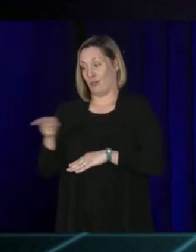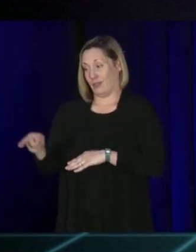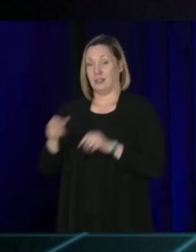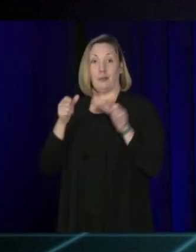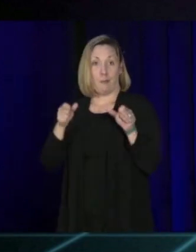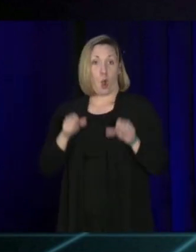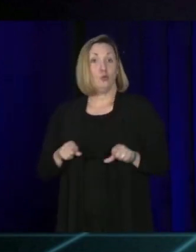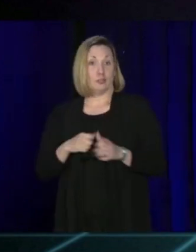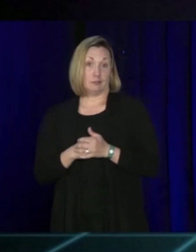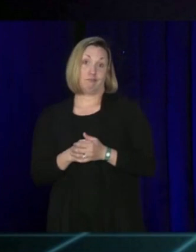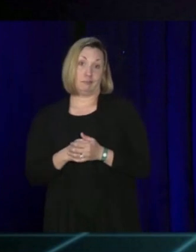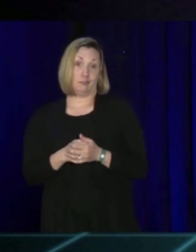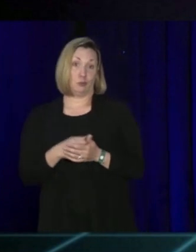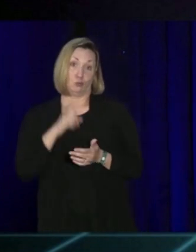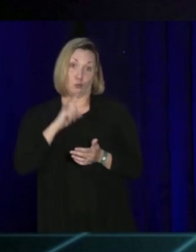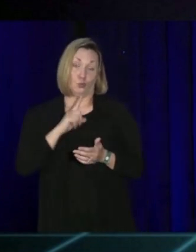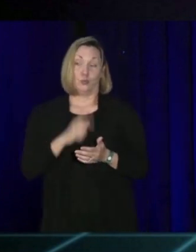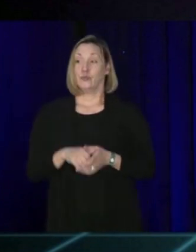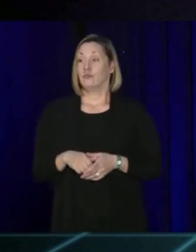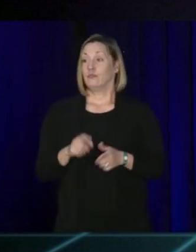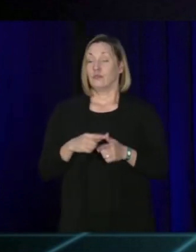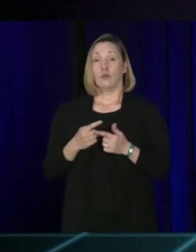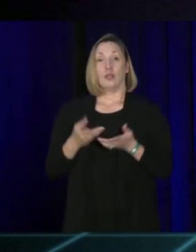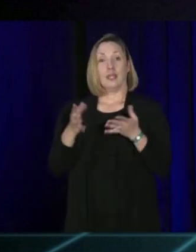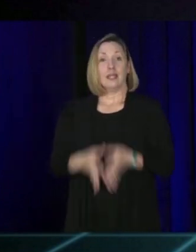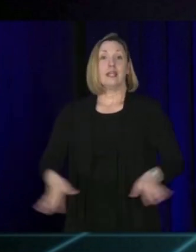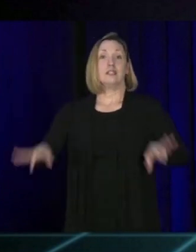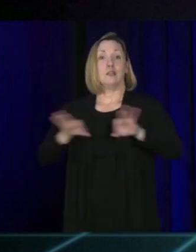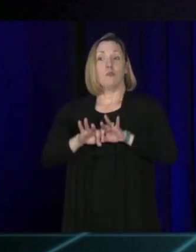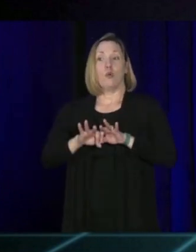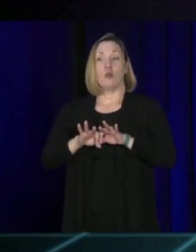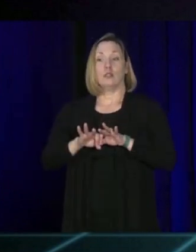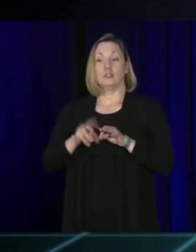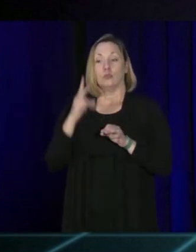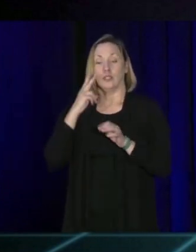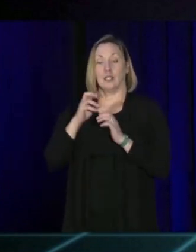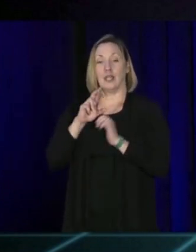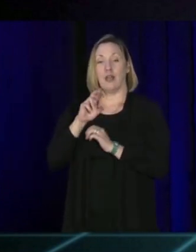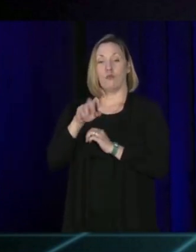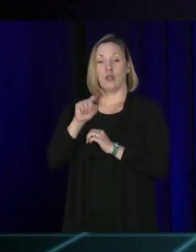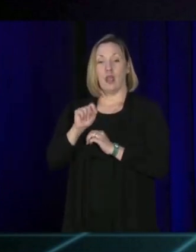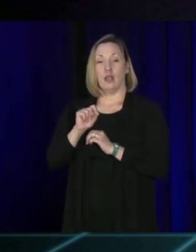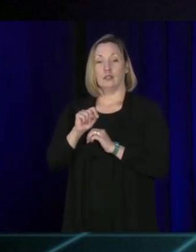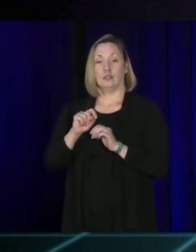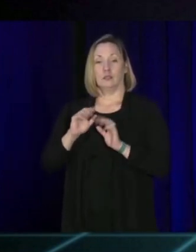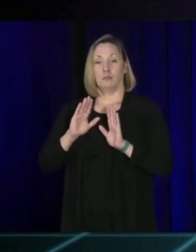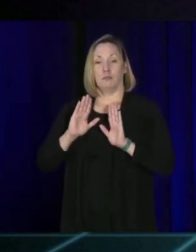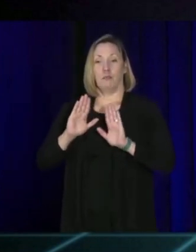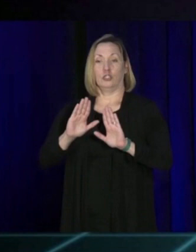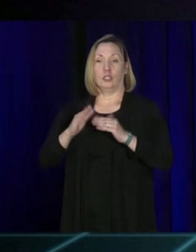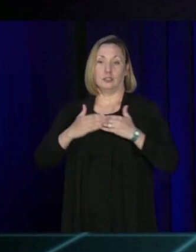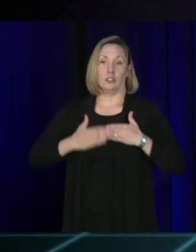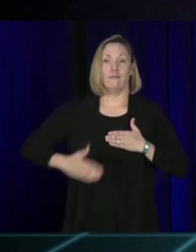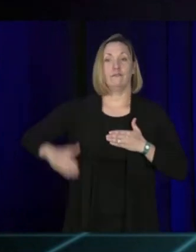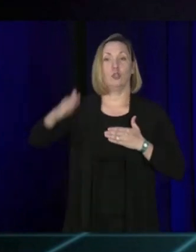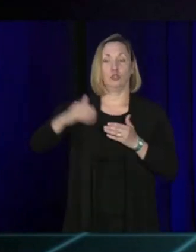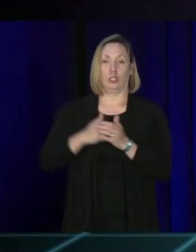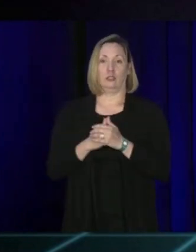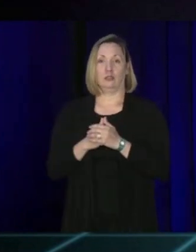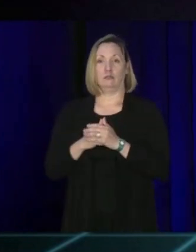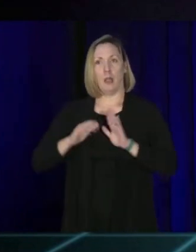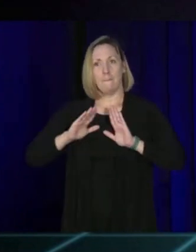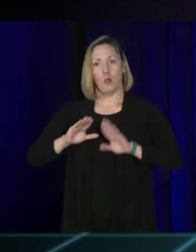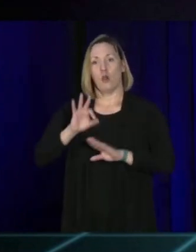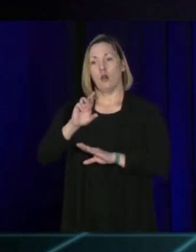I think that it's important that we see how React pushed us to the future. So that's takeaway number 2. It pushed other frameworks